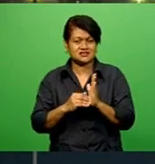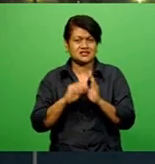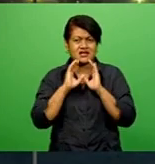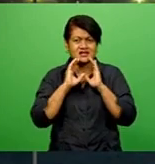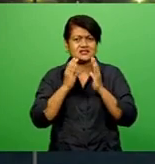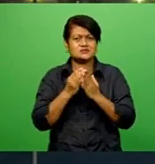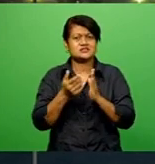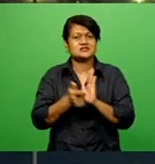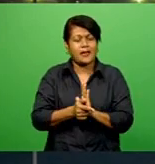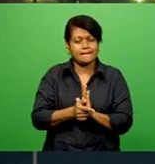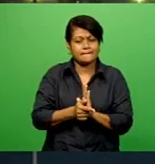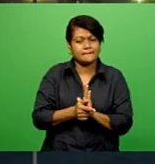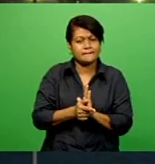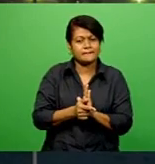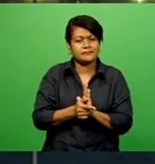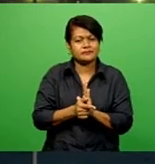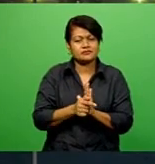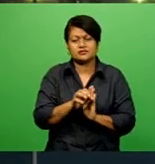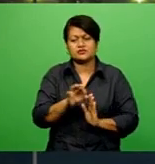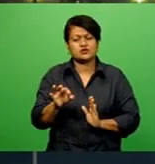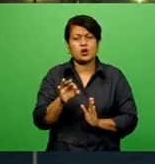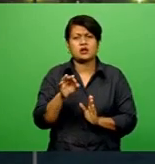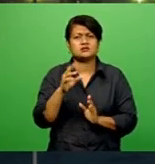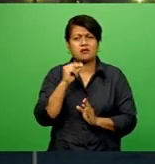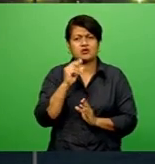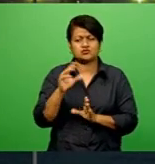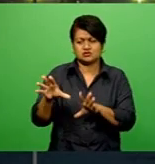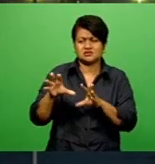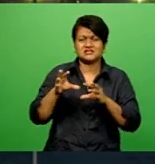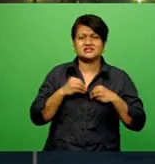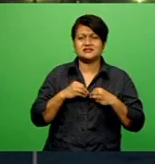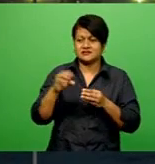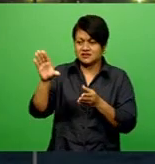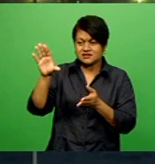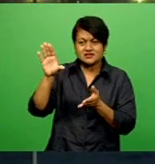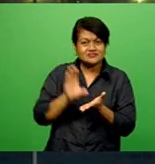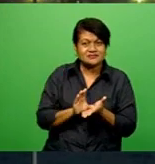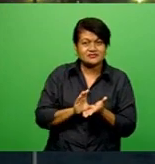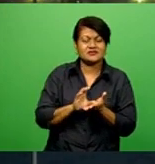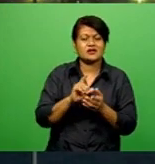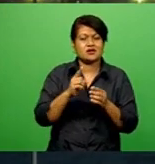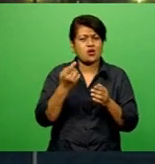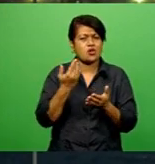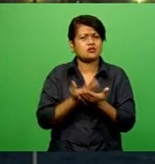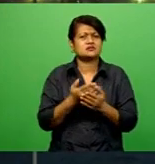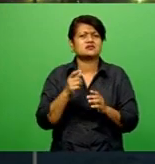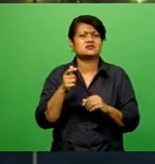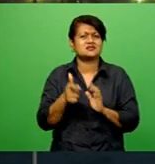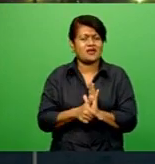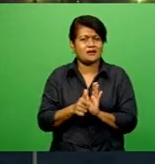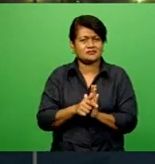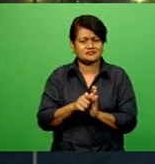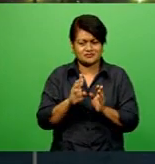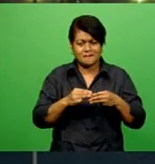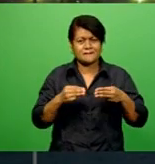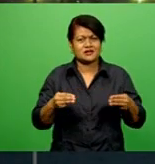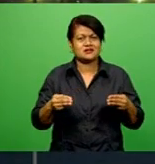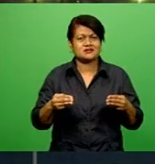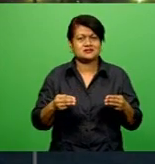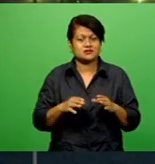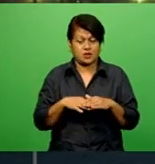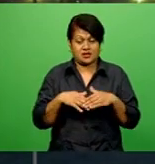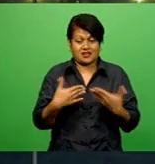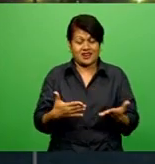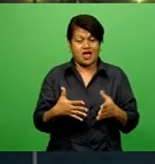the FRA was unable to receive its stock on time, affecting roadworks. Kritika Kumar reports the authority received